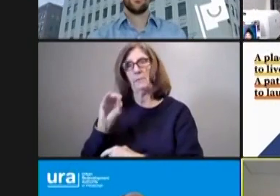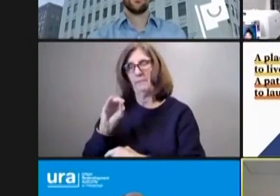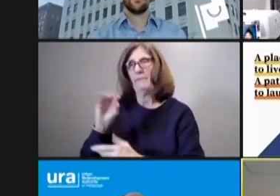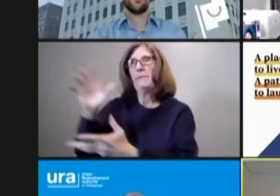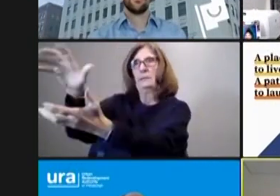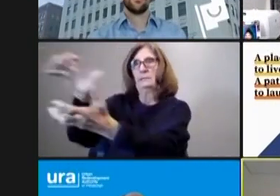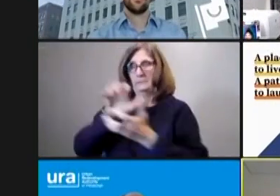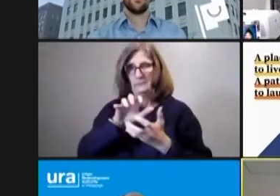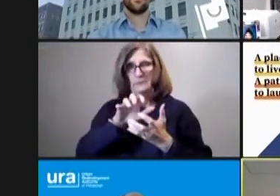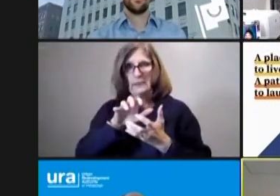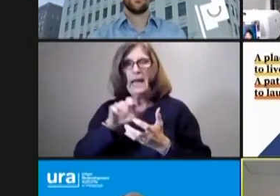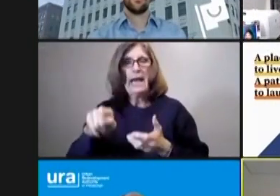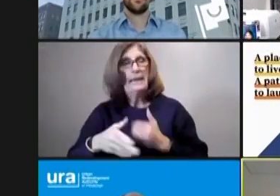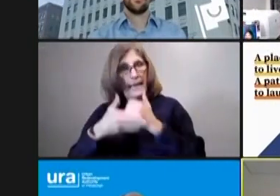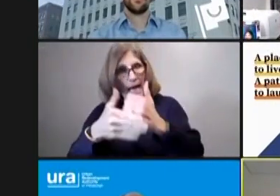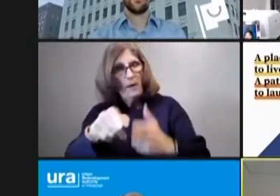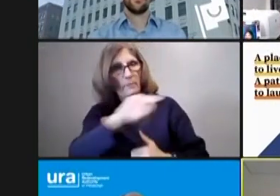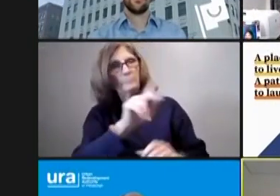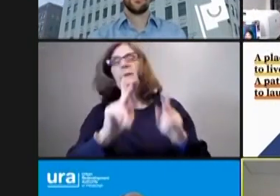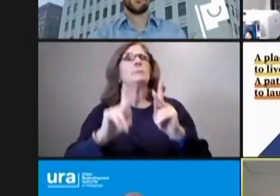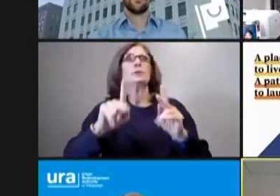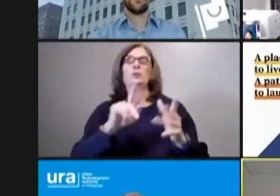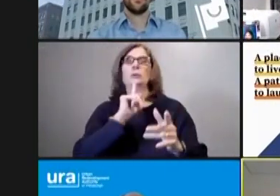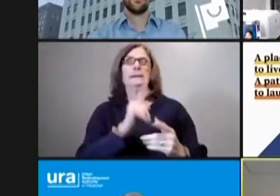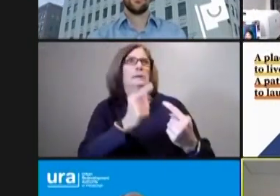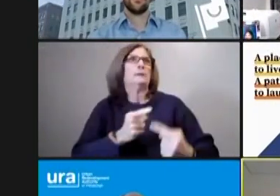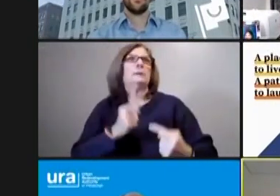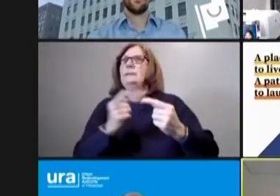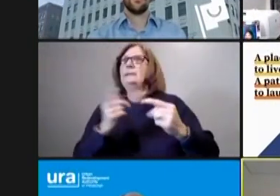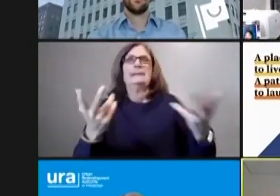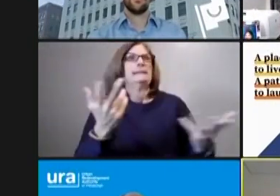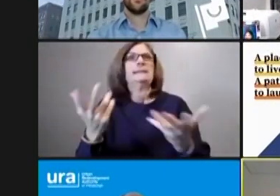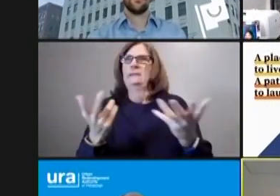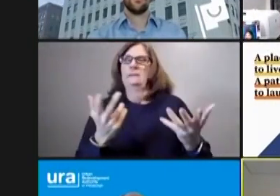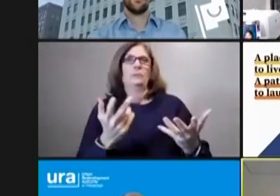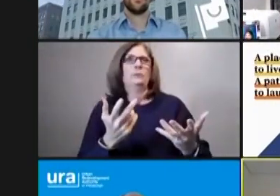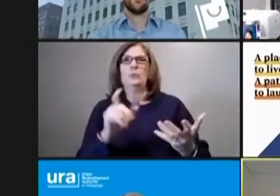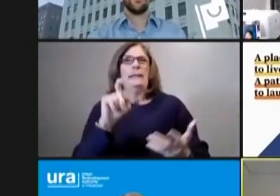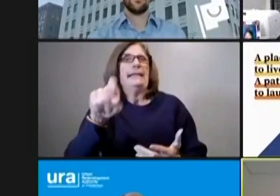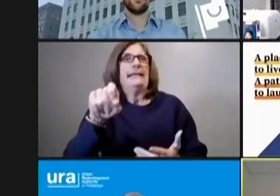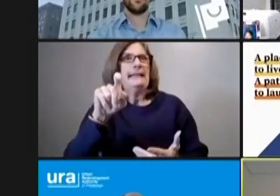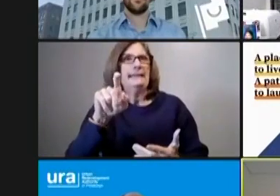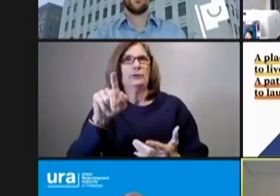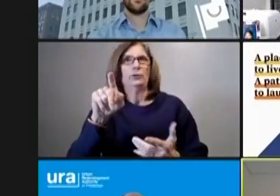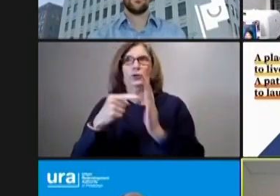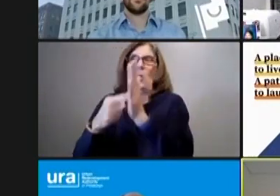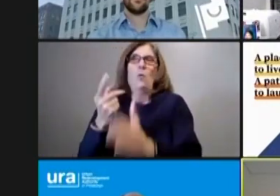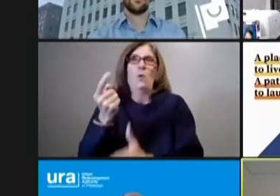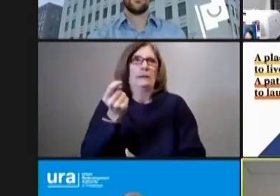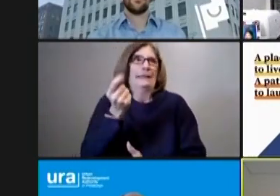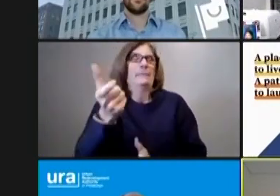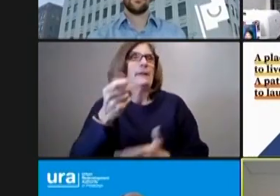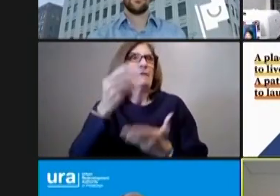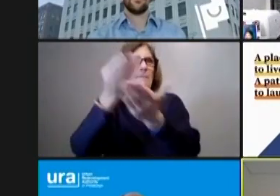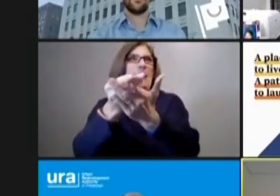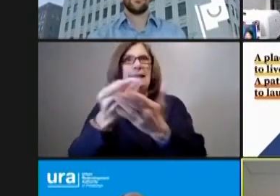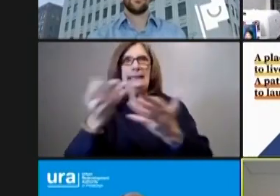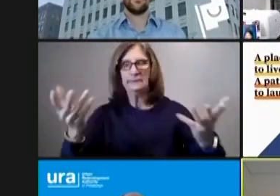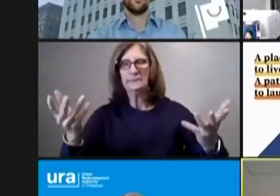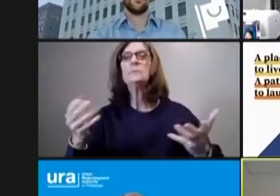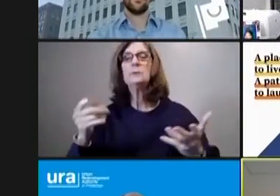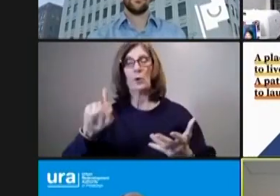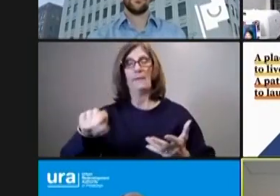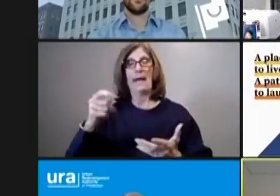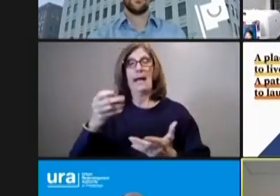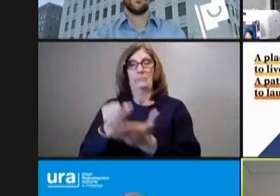to help low-income tenants who are facing hardship in establishing that supersedious. That's what happens now, and that fund runs